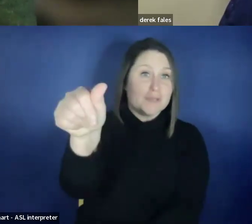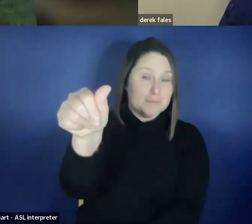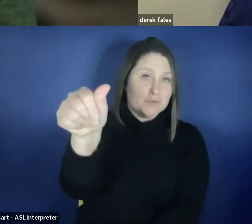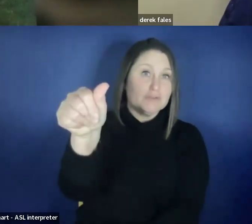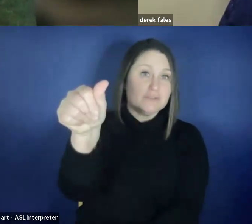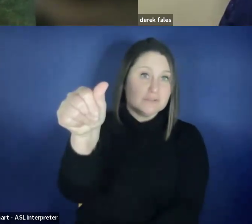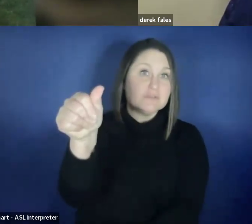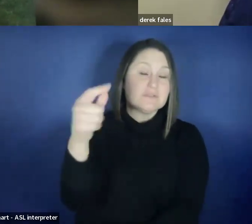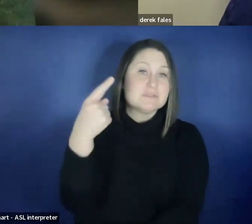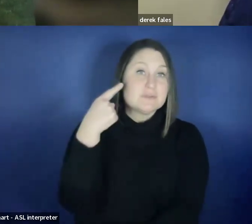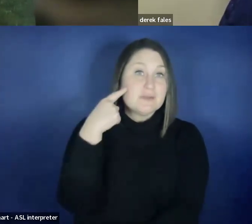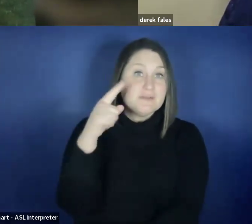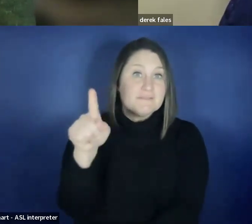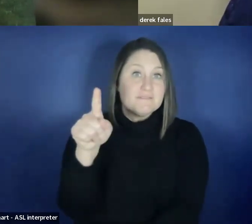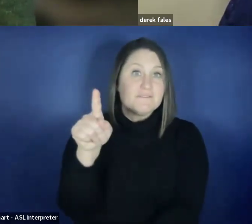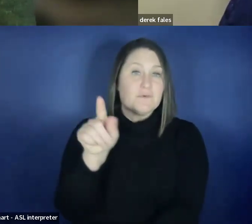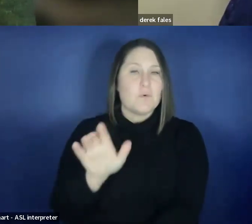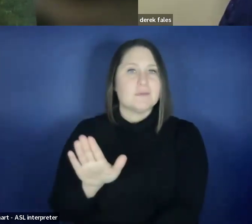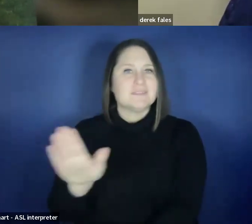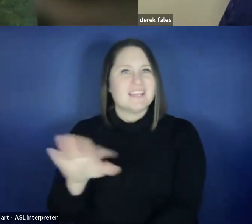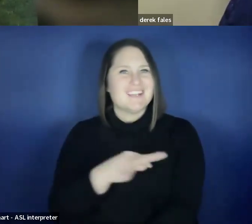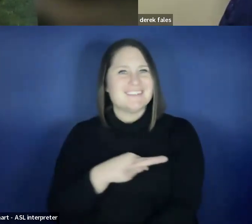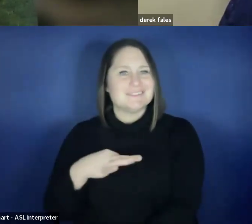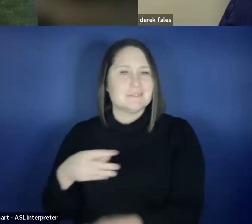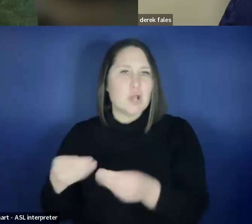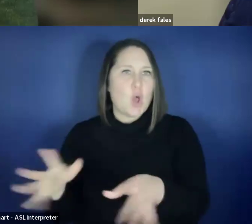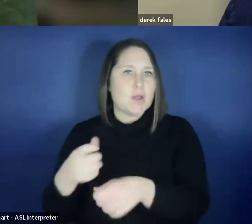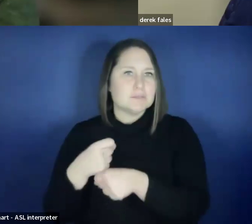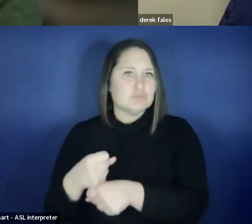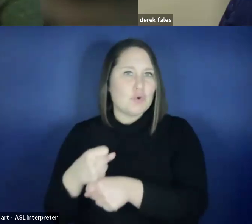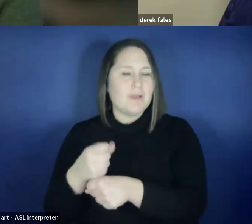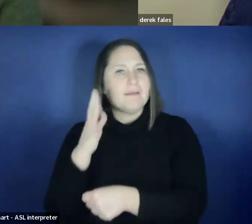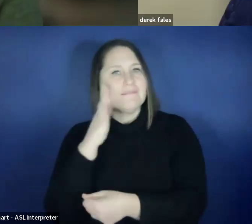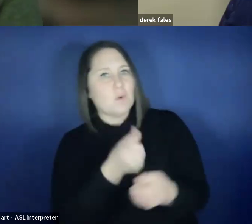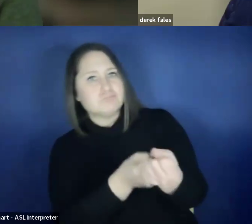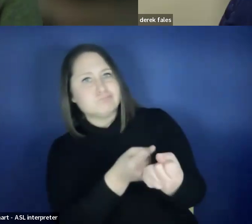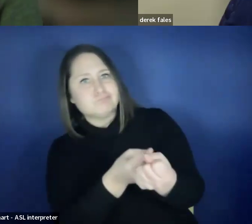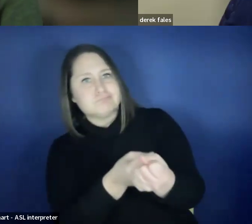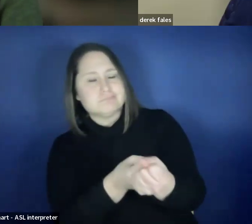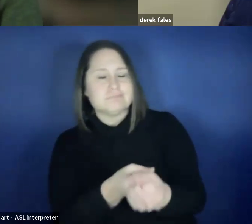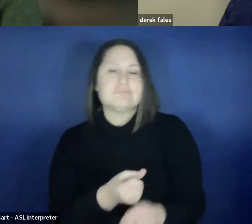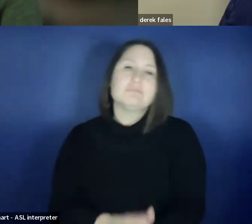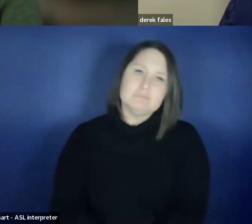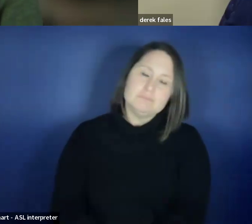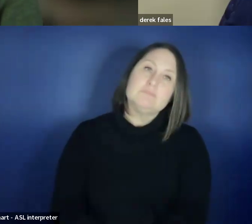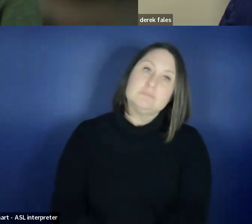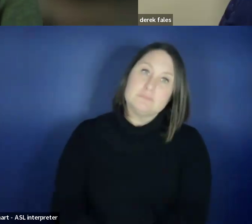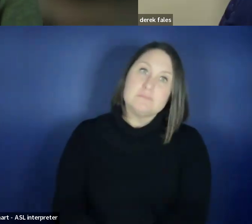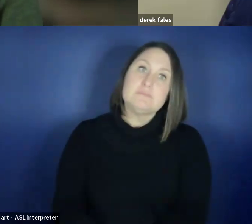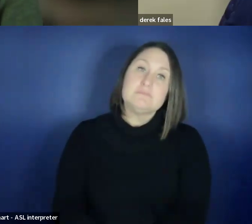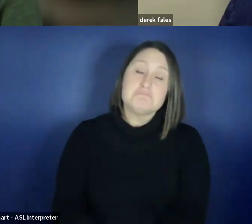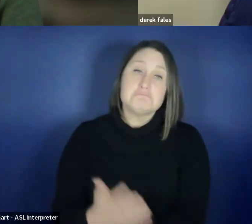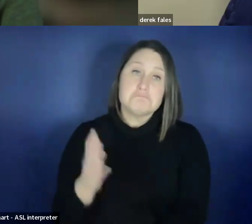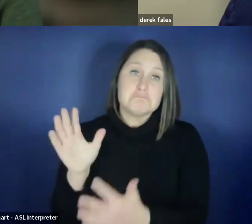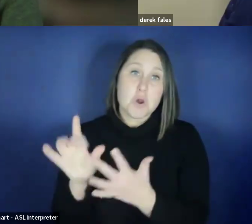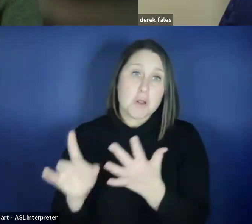for the lost productivity of that coworker or supervisor. So that's an